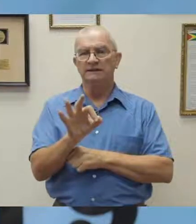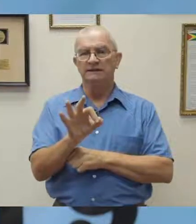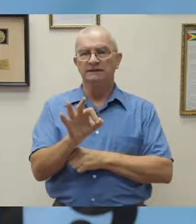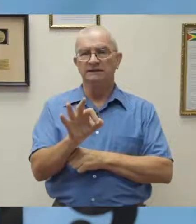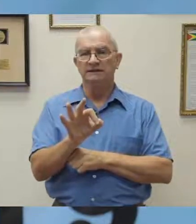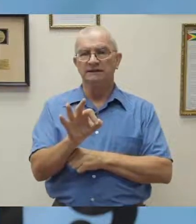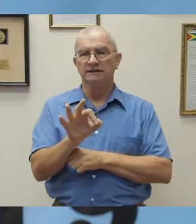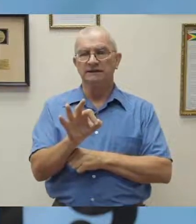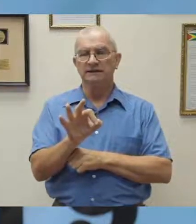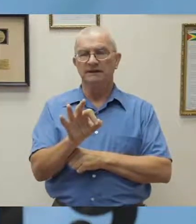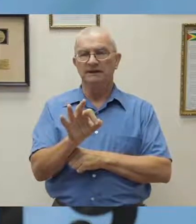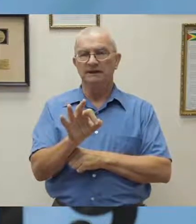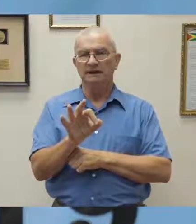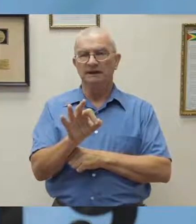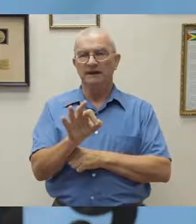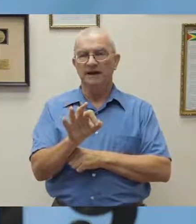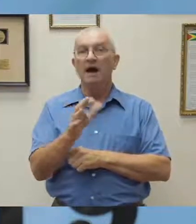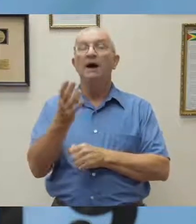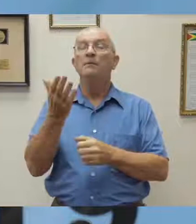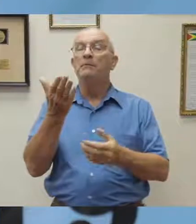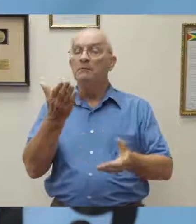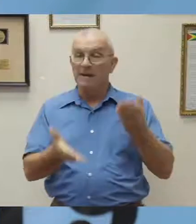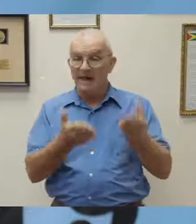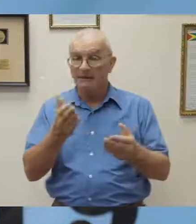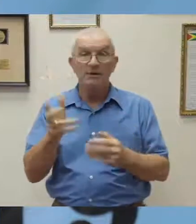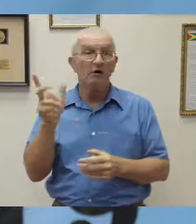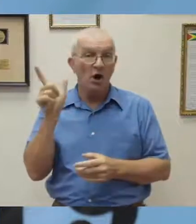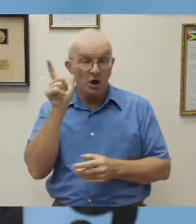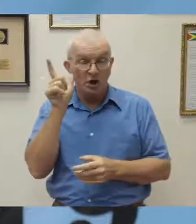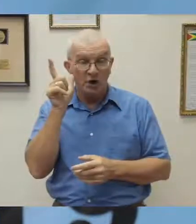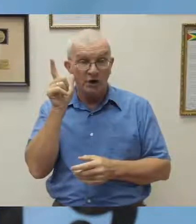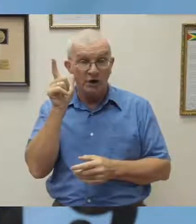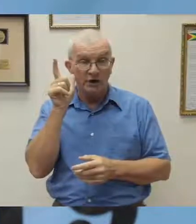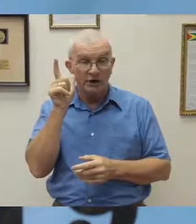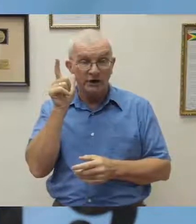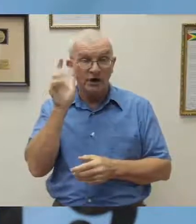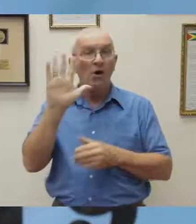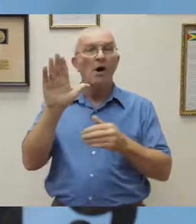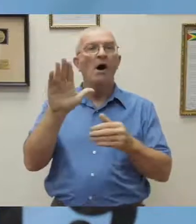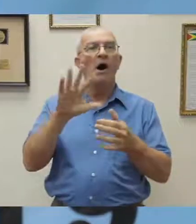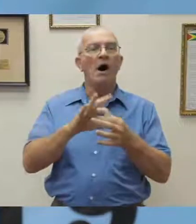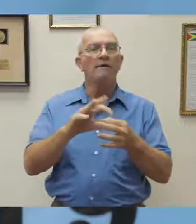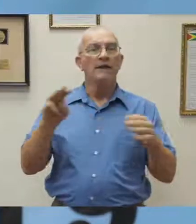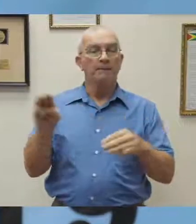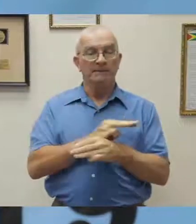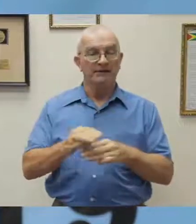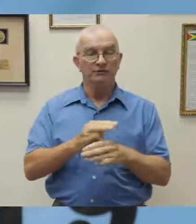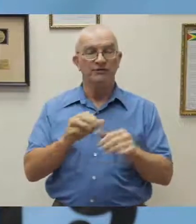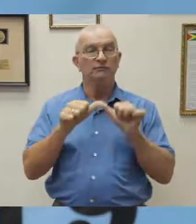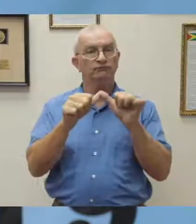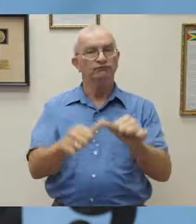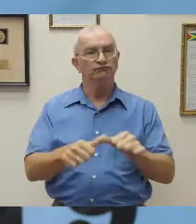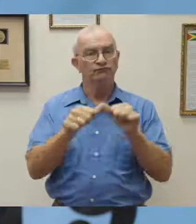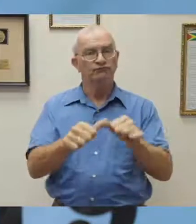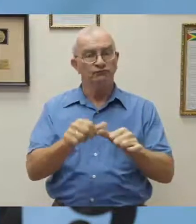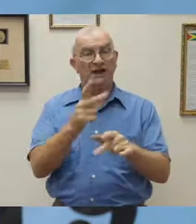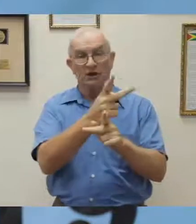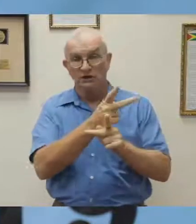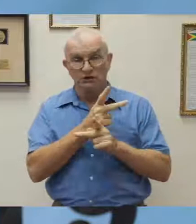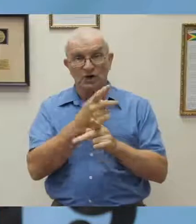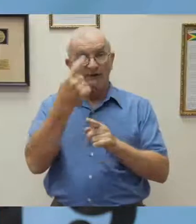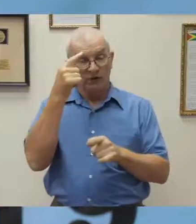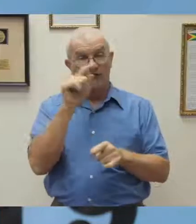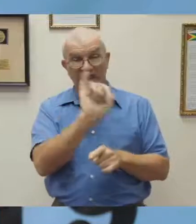disease. You may have already heard of the ministry's growing concern for this